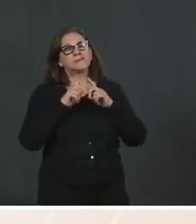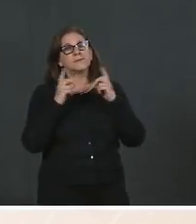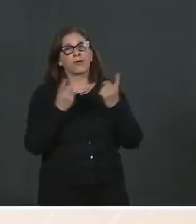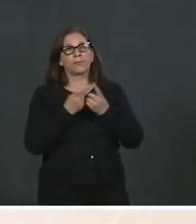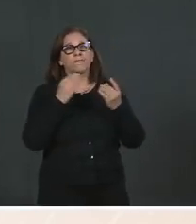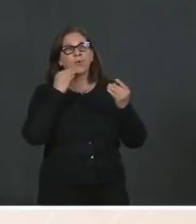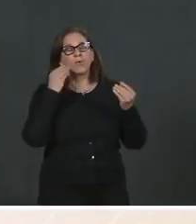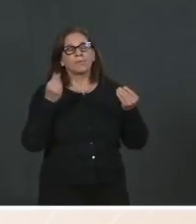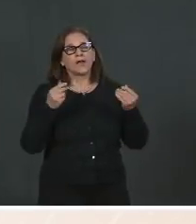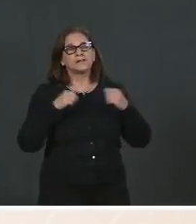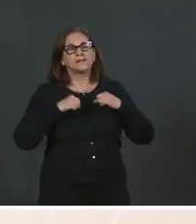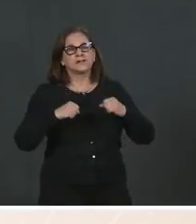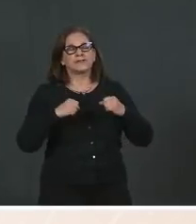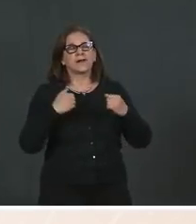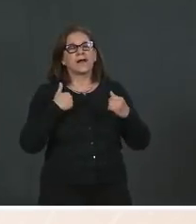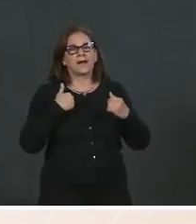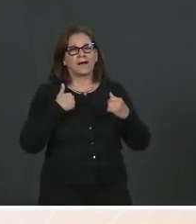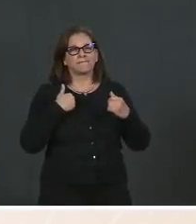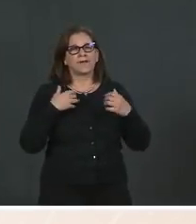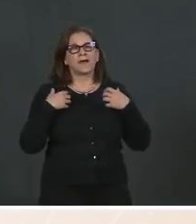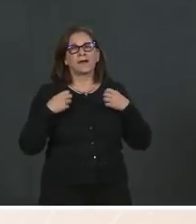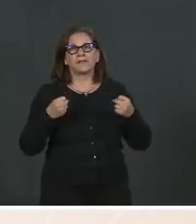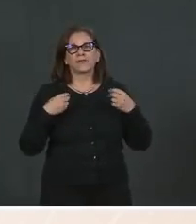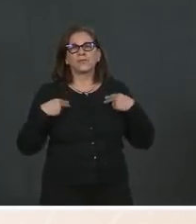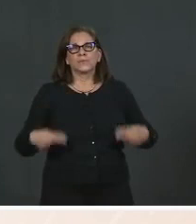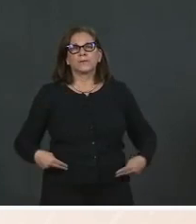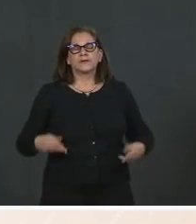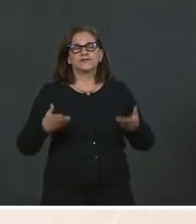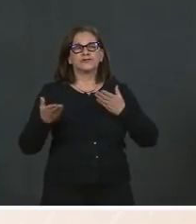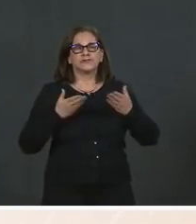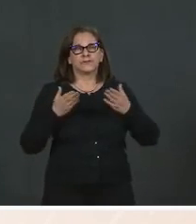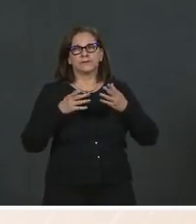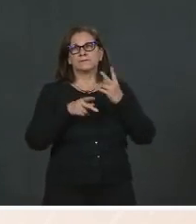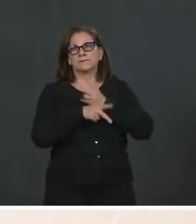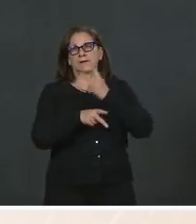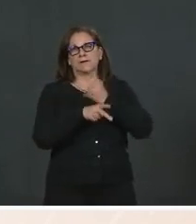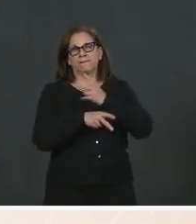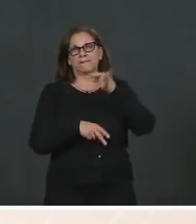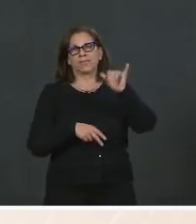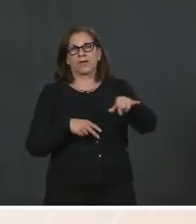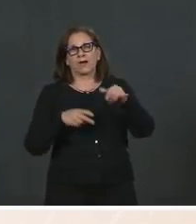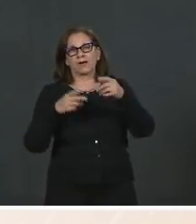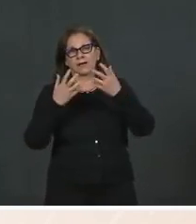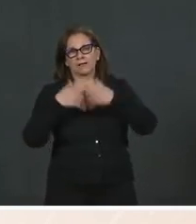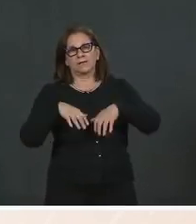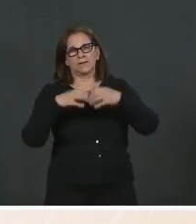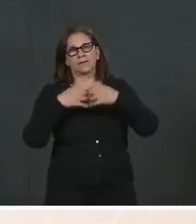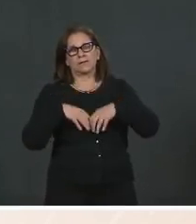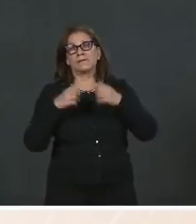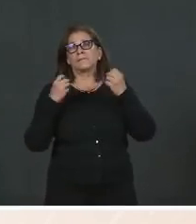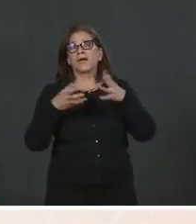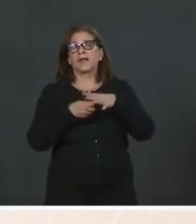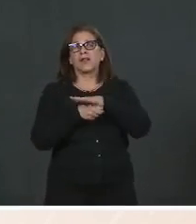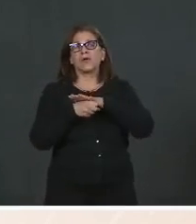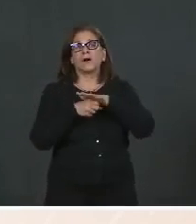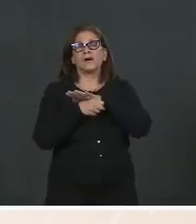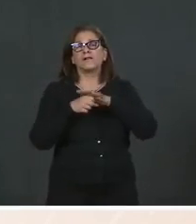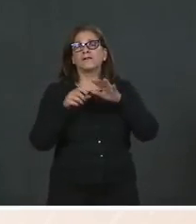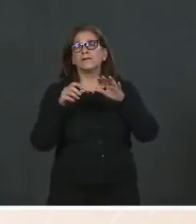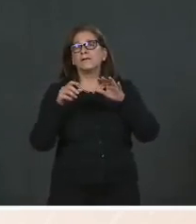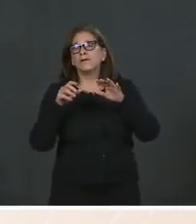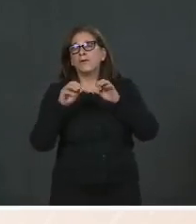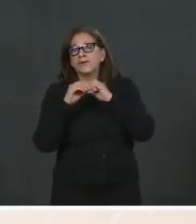are running. And a lot of it is through local organizations and community groups as well. Thanks. Go ahead. Thanks,